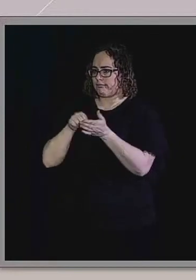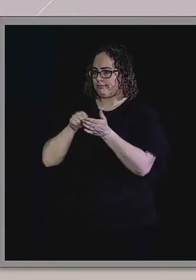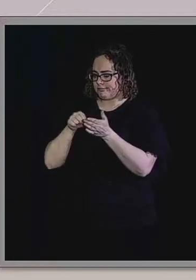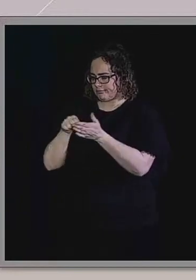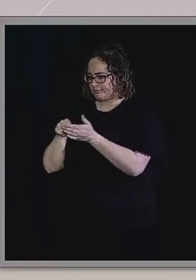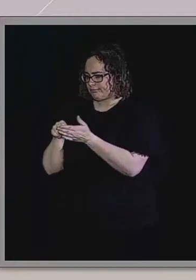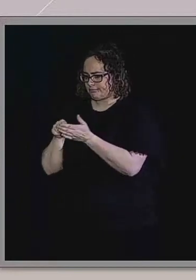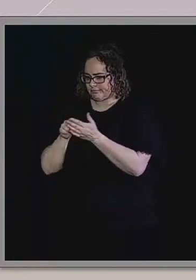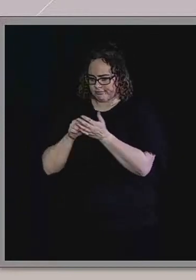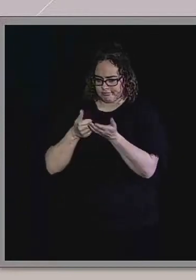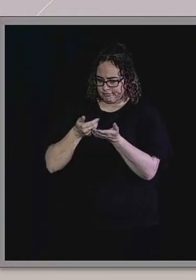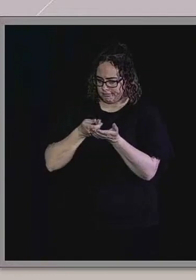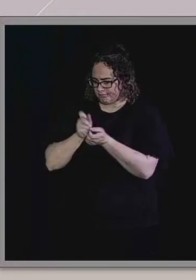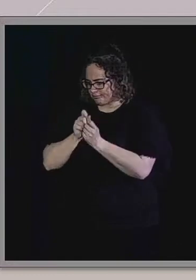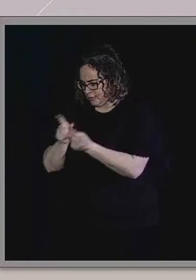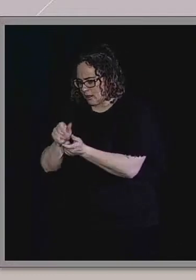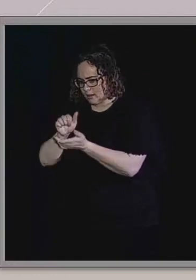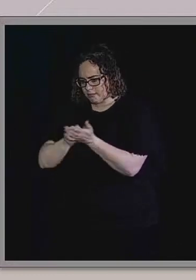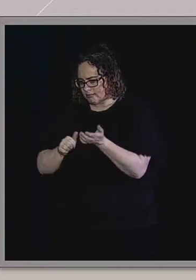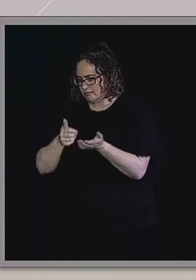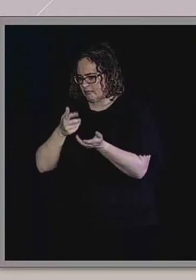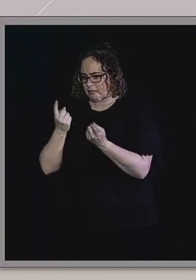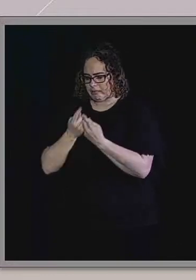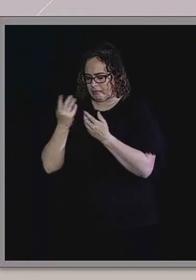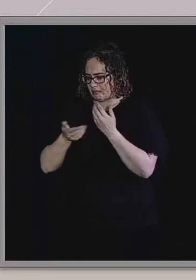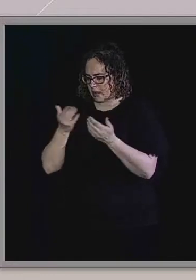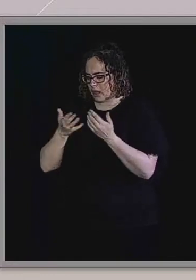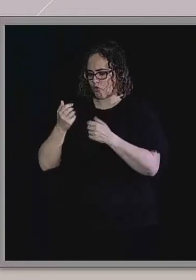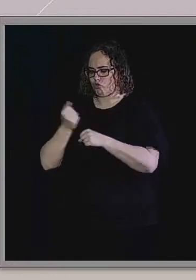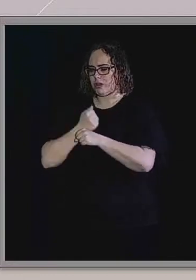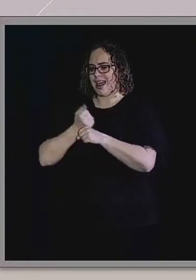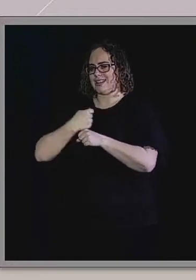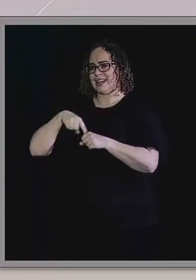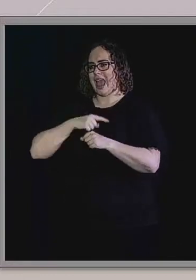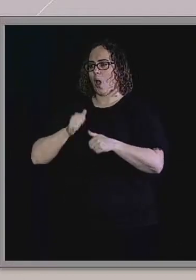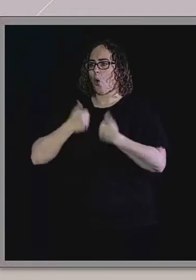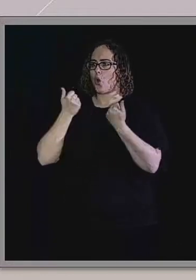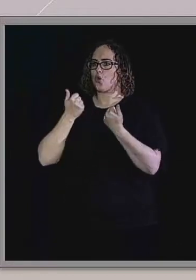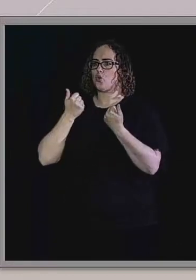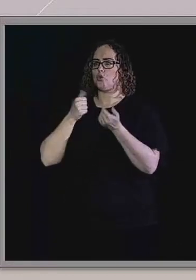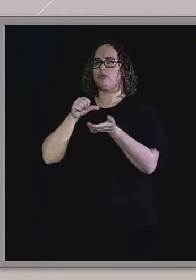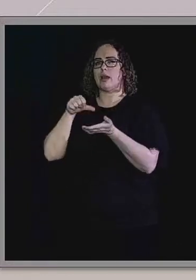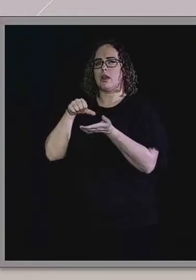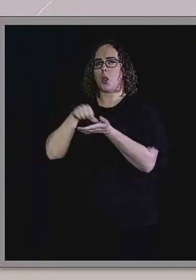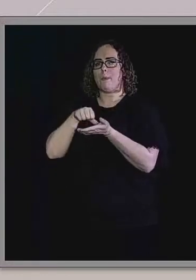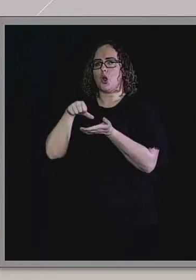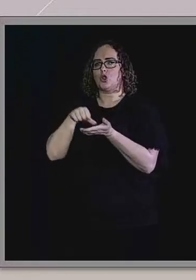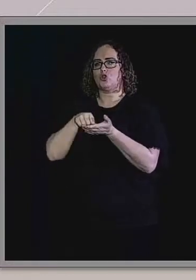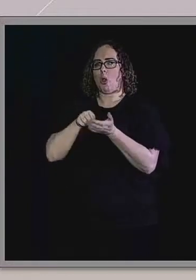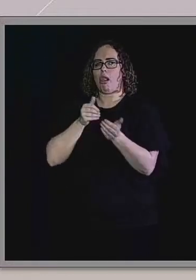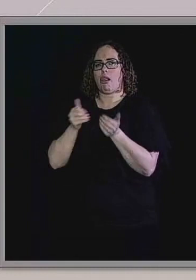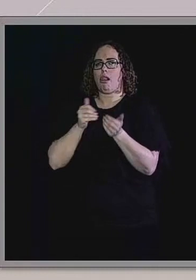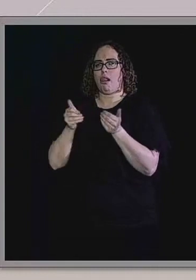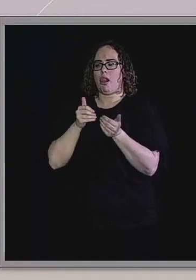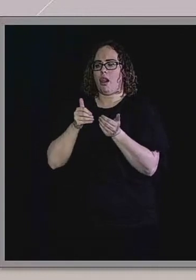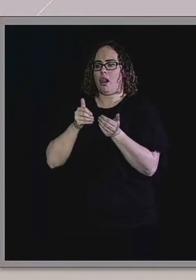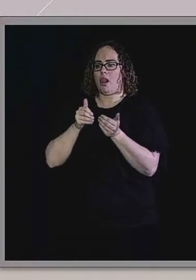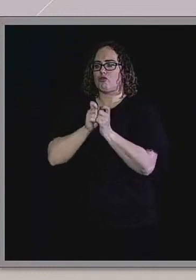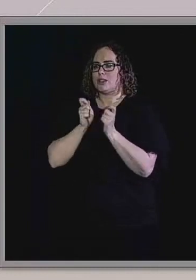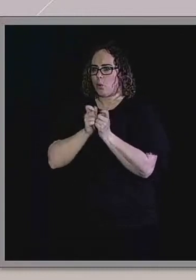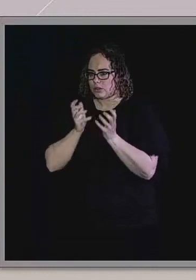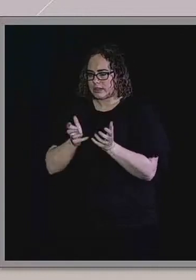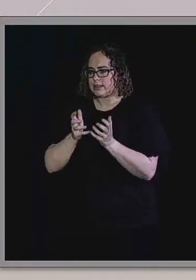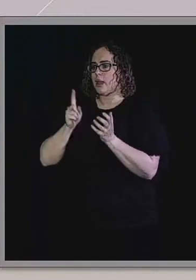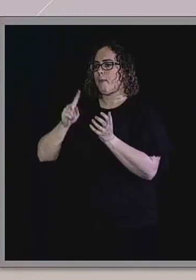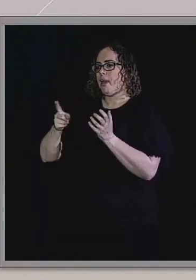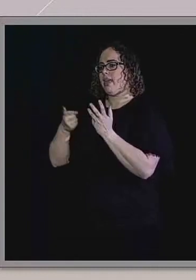self-determining through other means of creating our own commercial resources. But the other